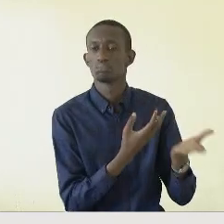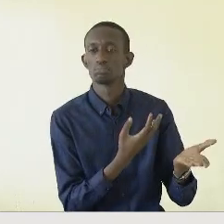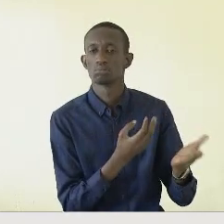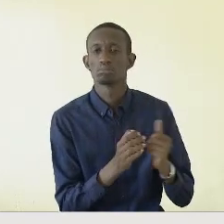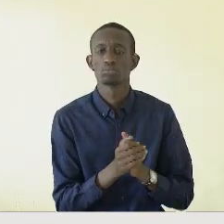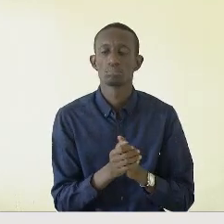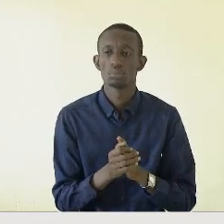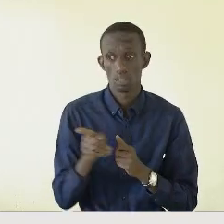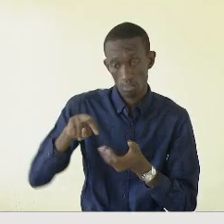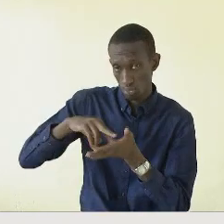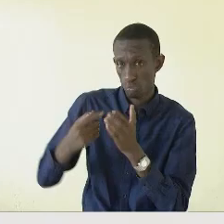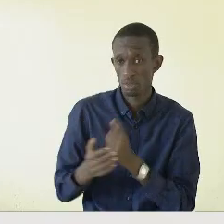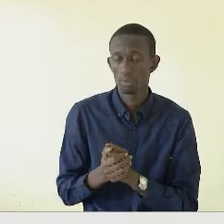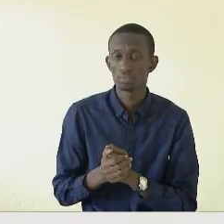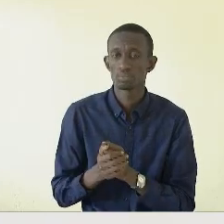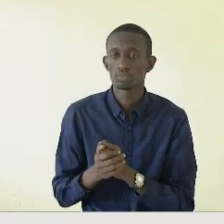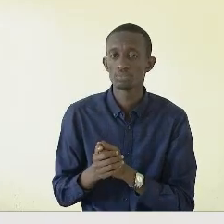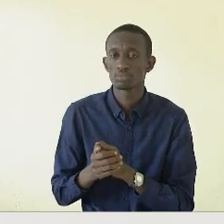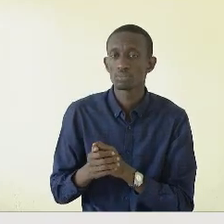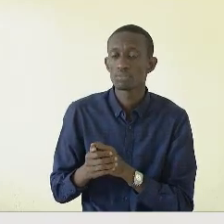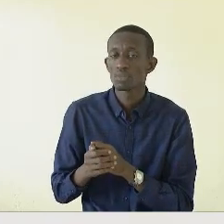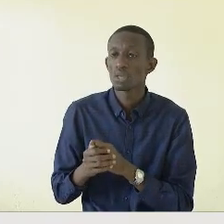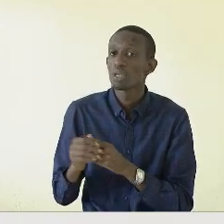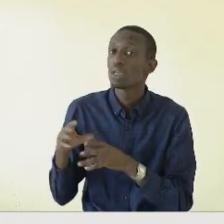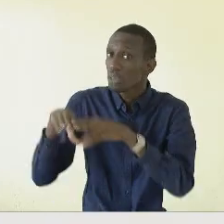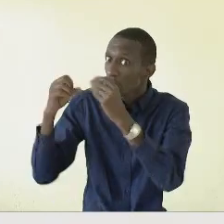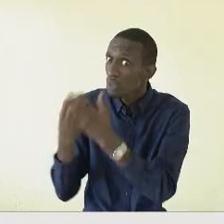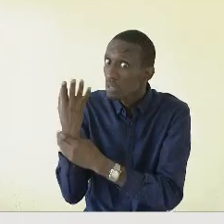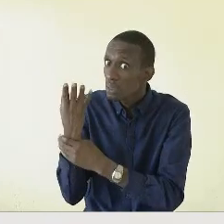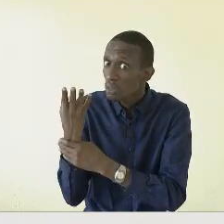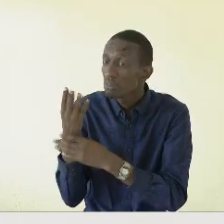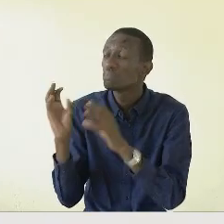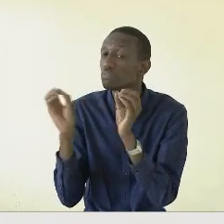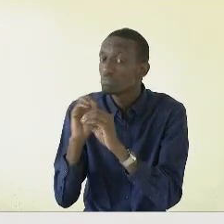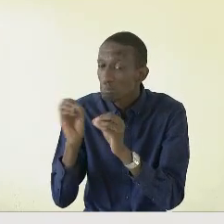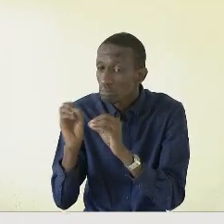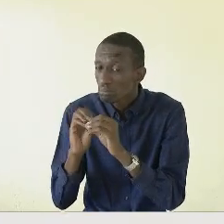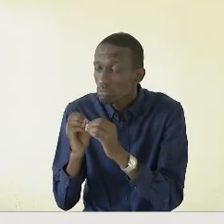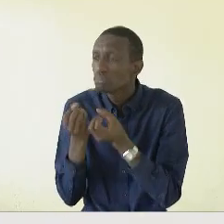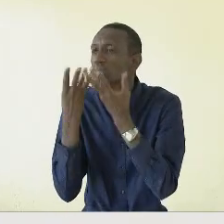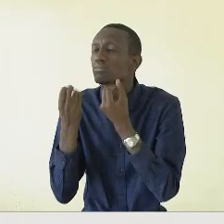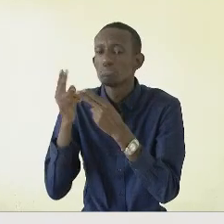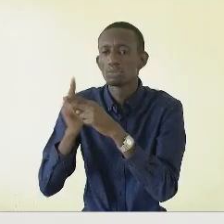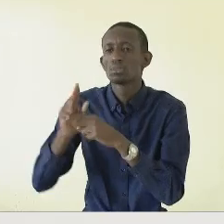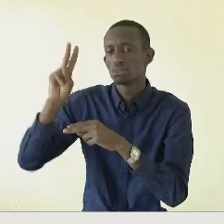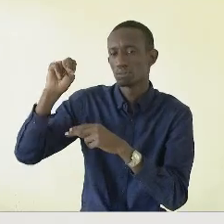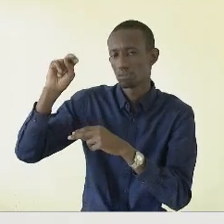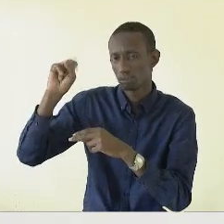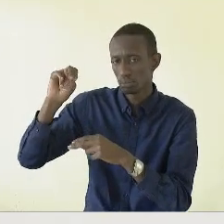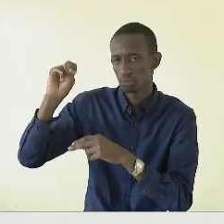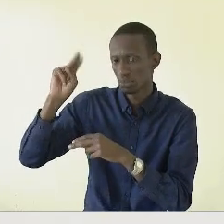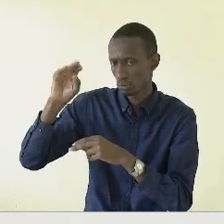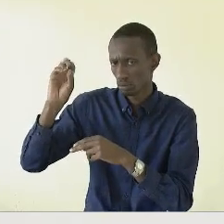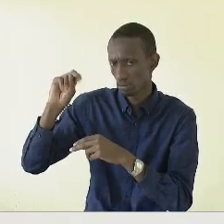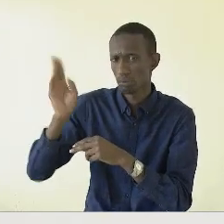have flowers, non-flowering plants don't have flowers. And a flower is